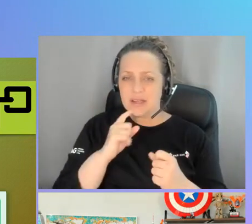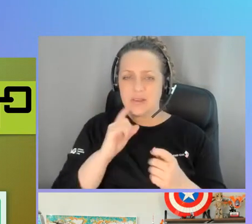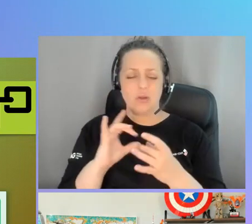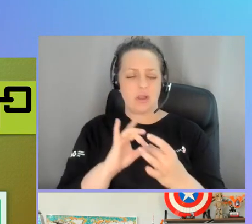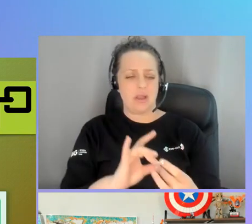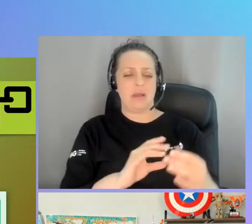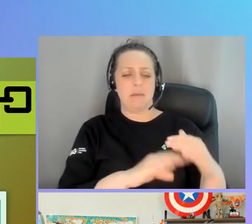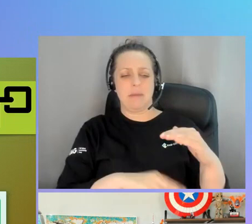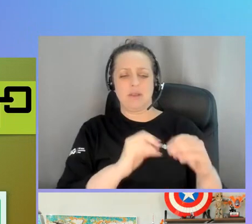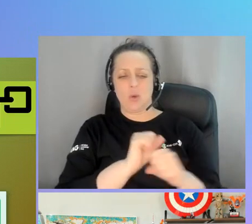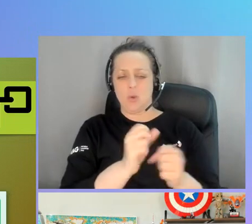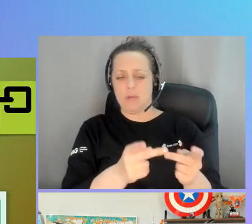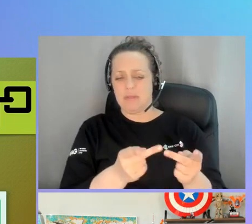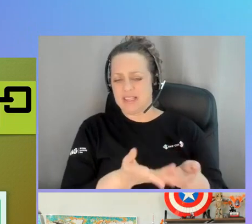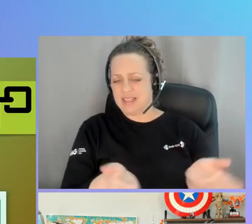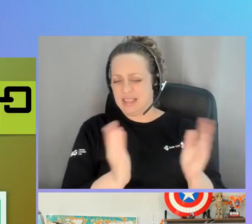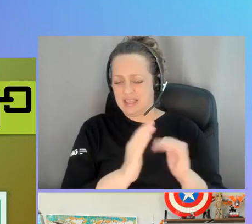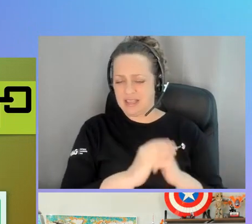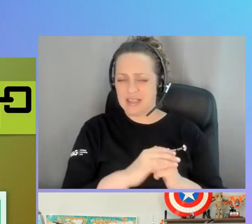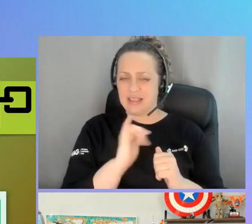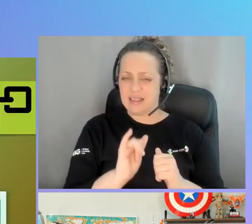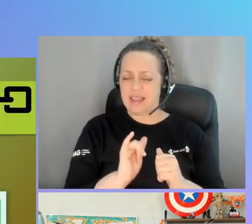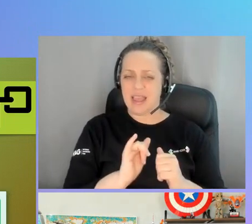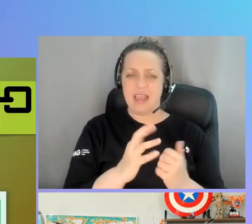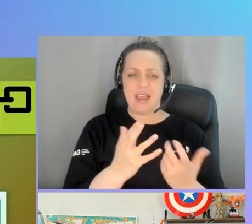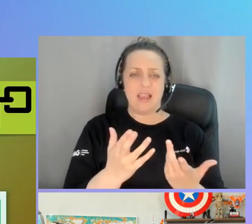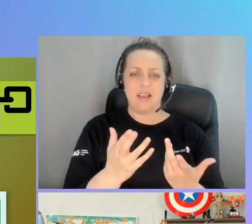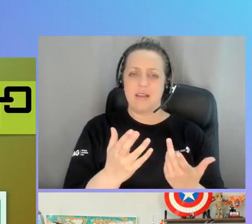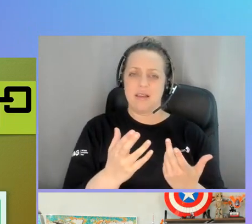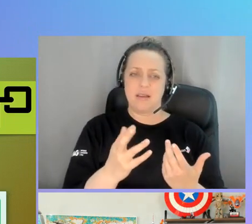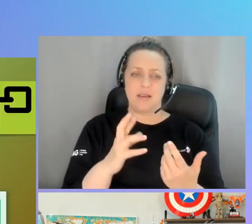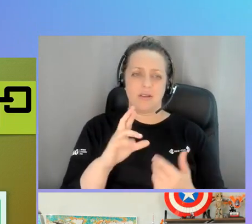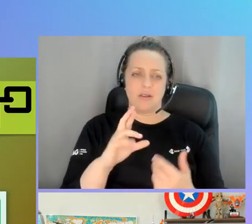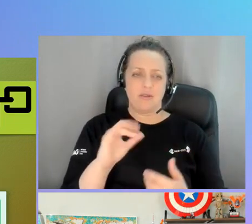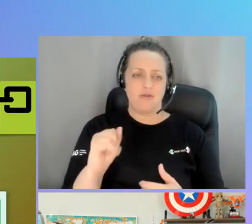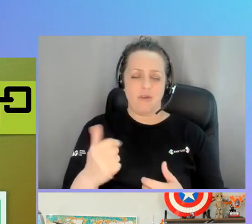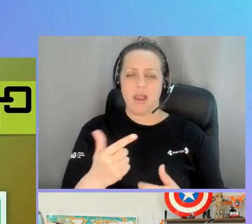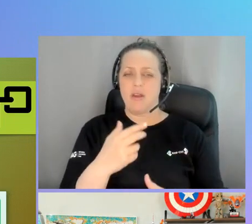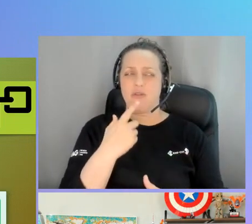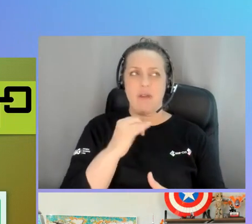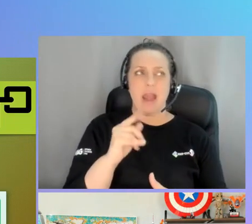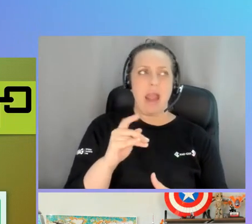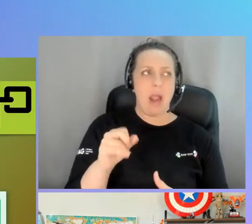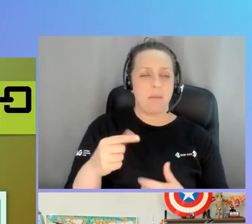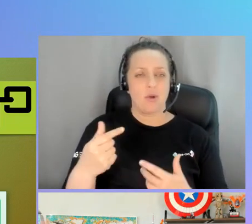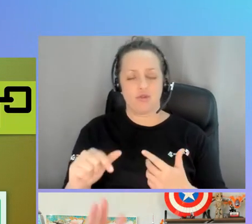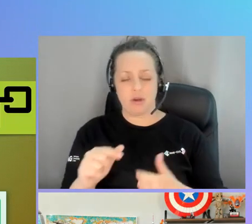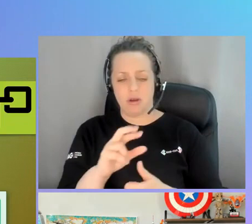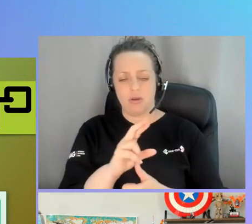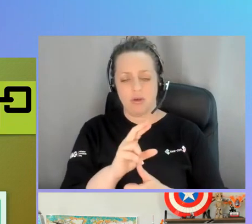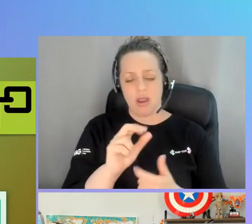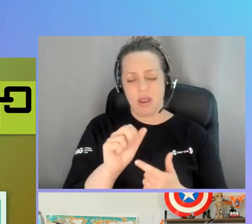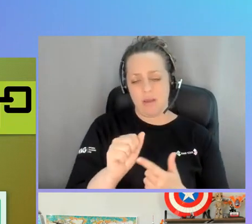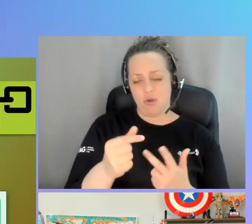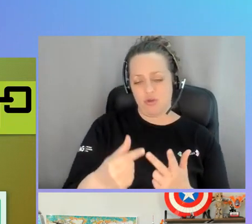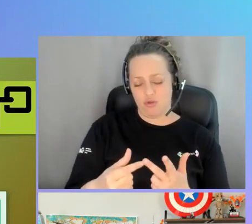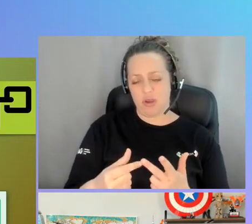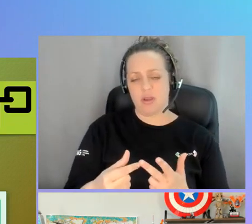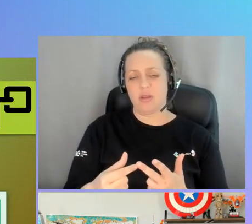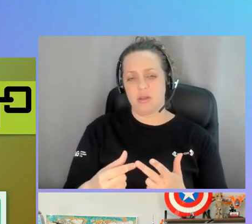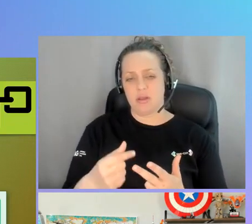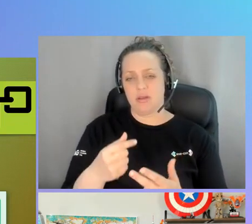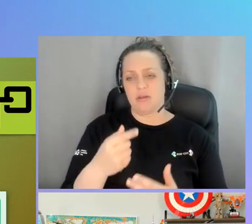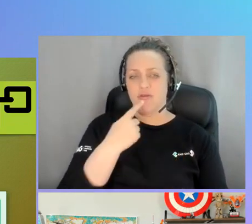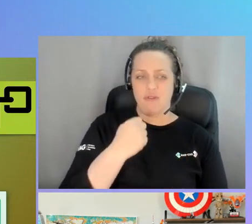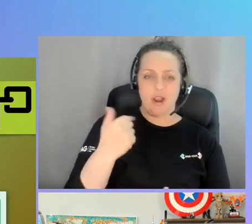basic workplace things like that RAG, red, amber, green program or project status report, right? Where you just see a bunch of red,